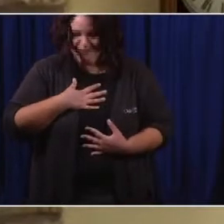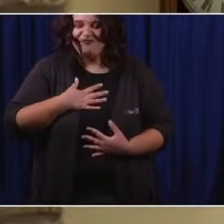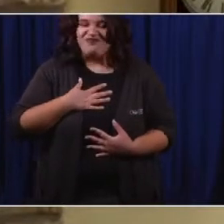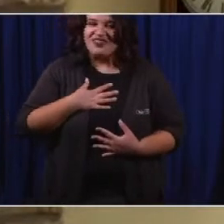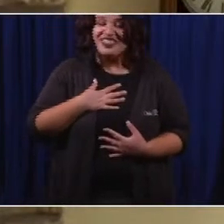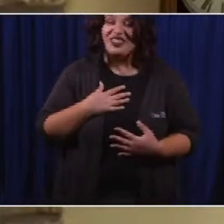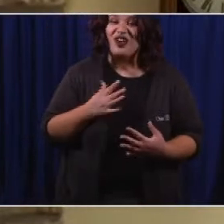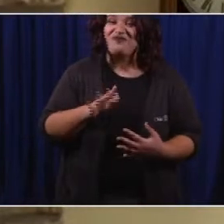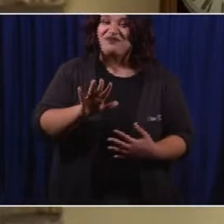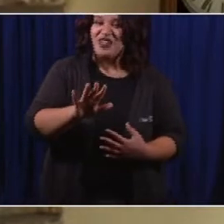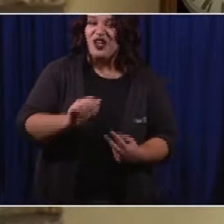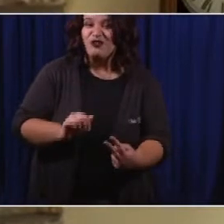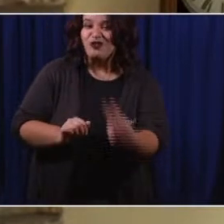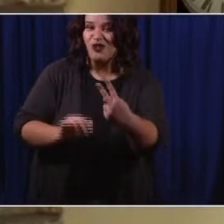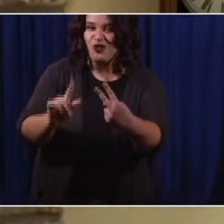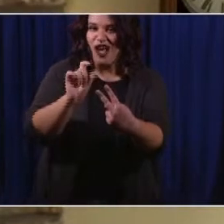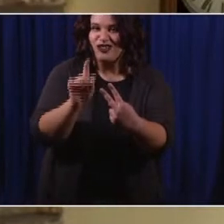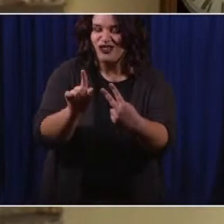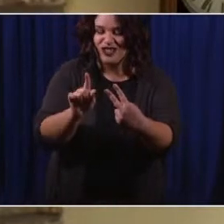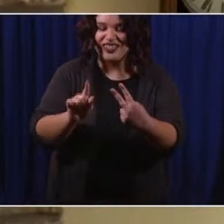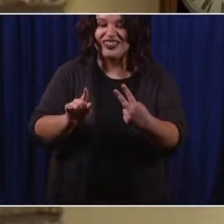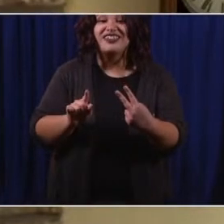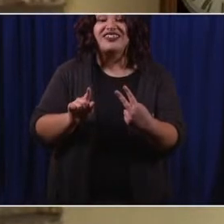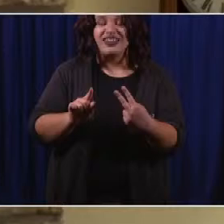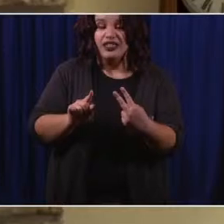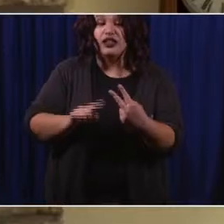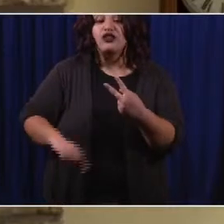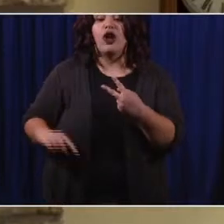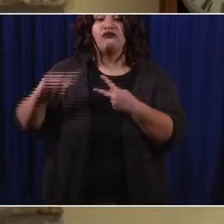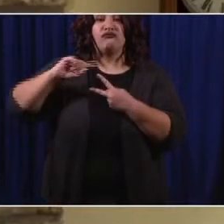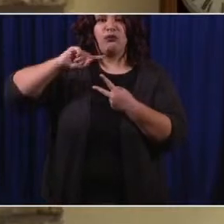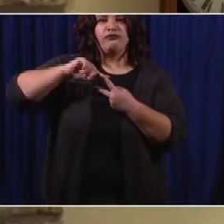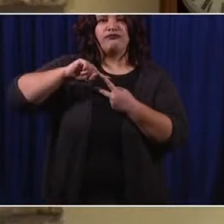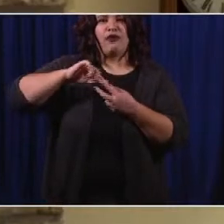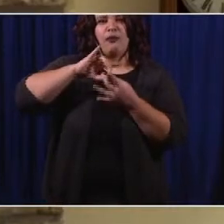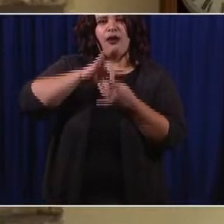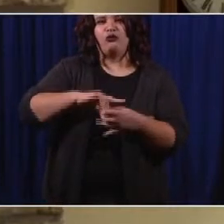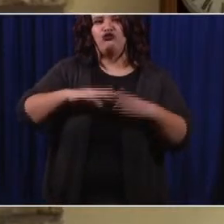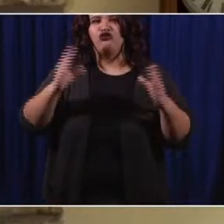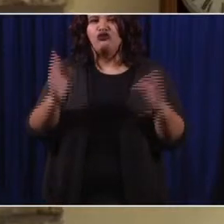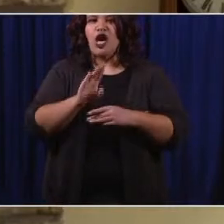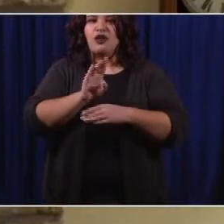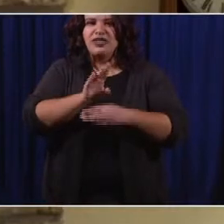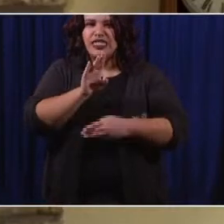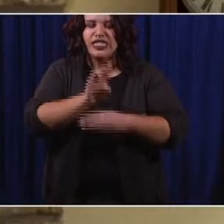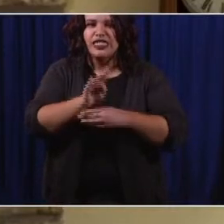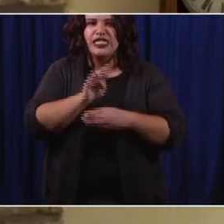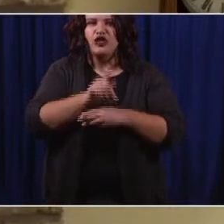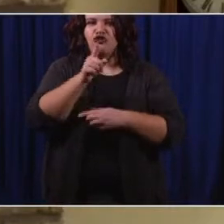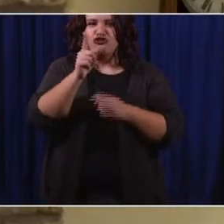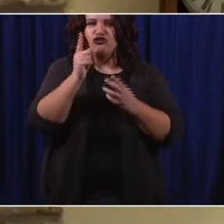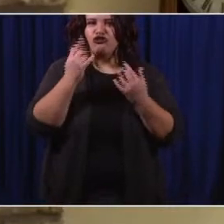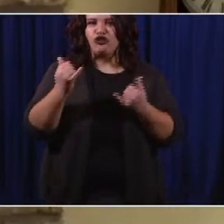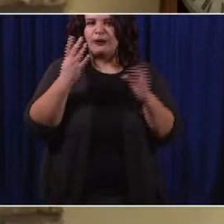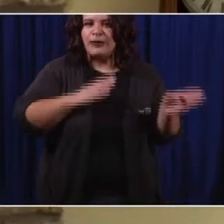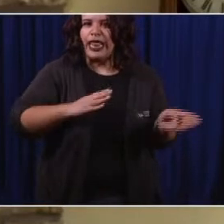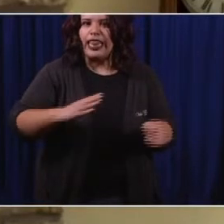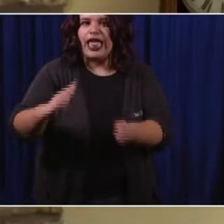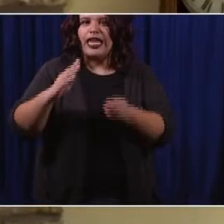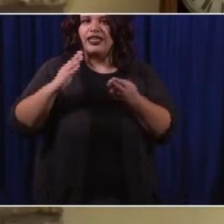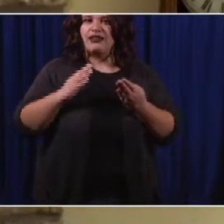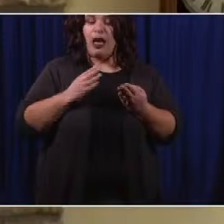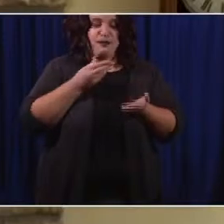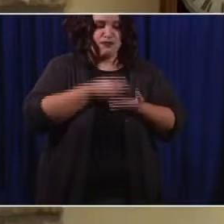I just had 2 quick questions following up on the small business renter mortgage aid package that you're working on that you mentioned